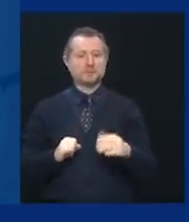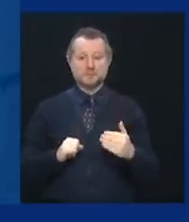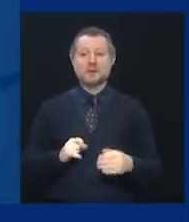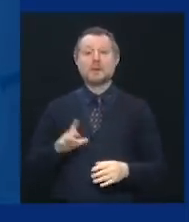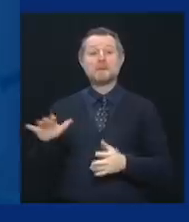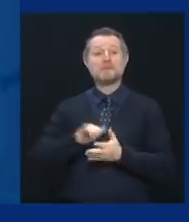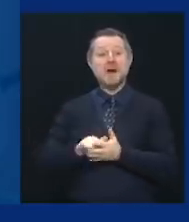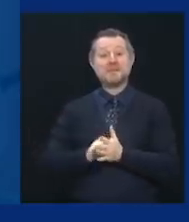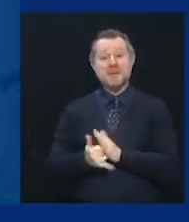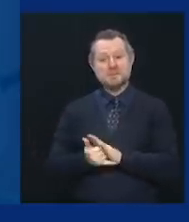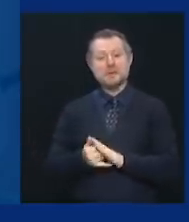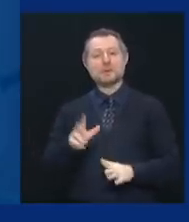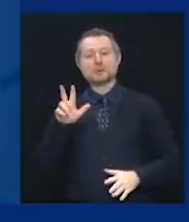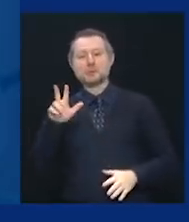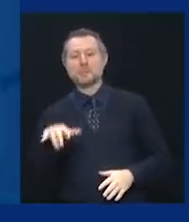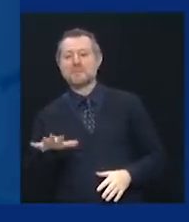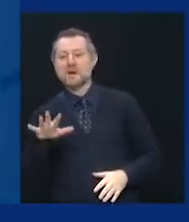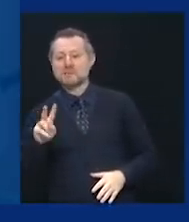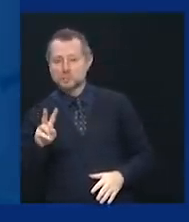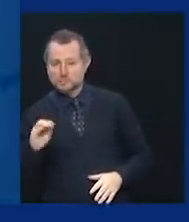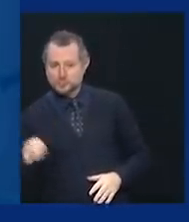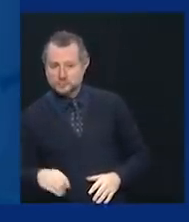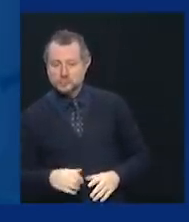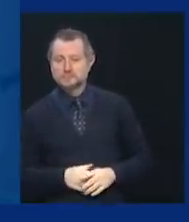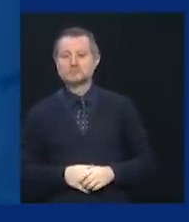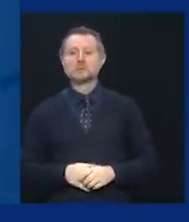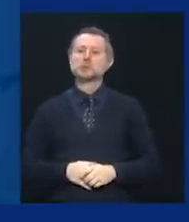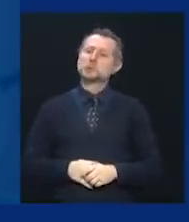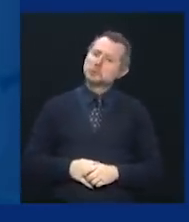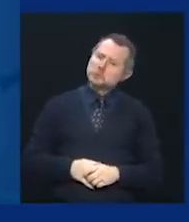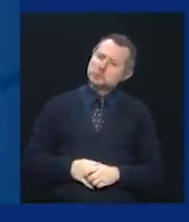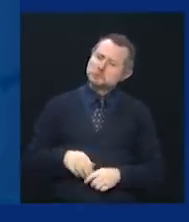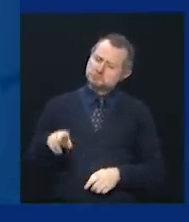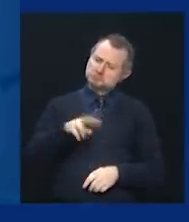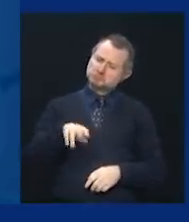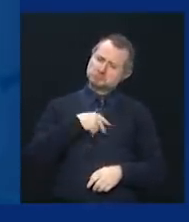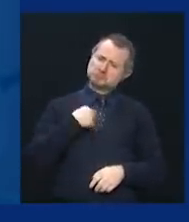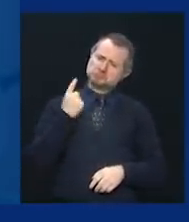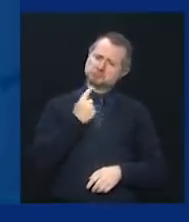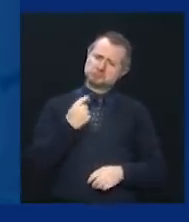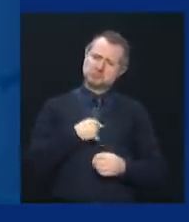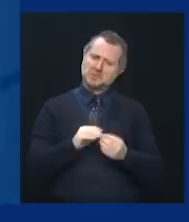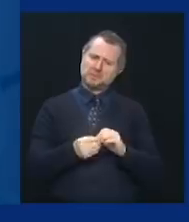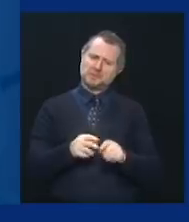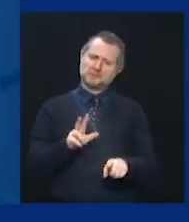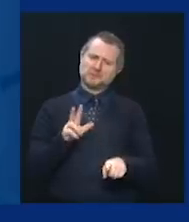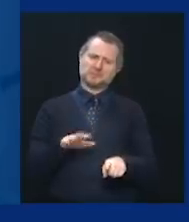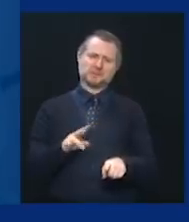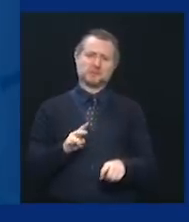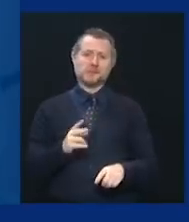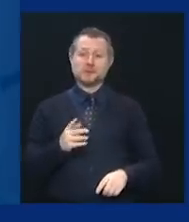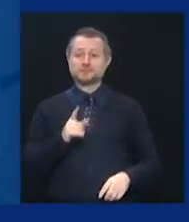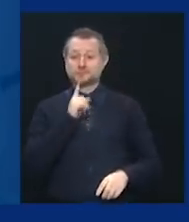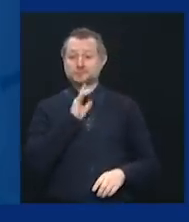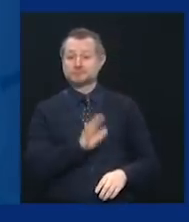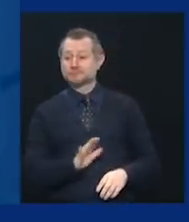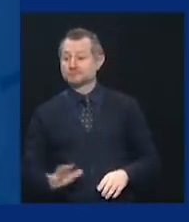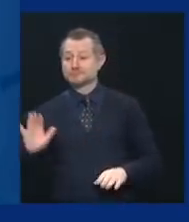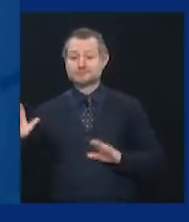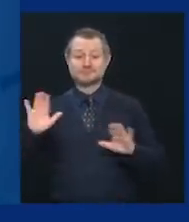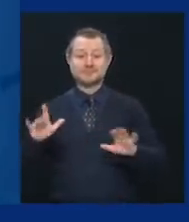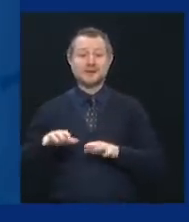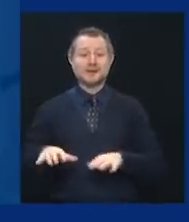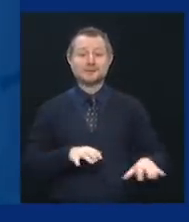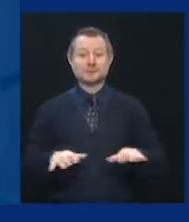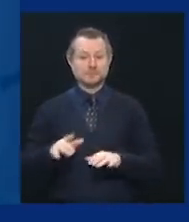3.52. You look at those numbers, you see the difference that behavior makes. Manhattan,